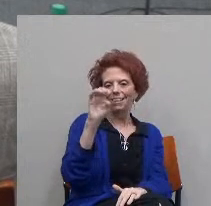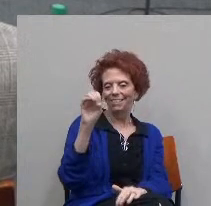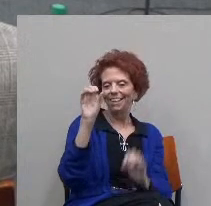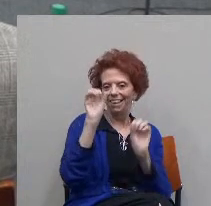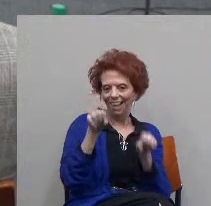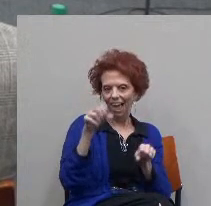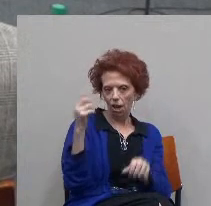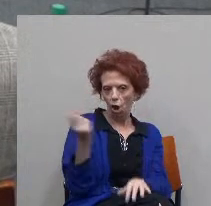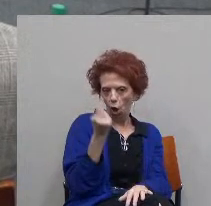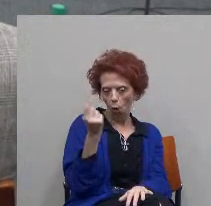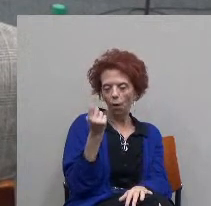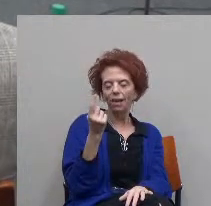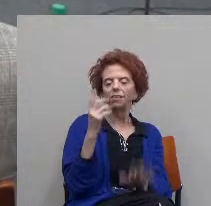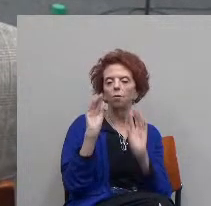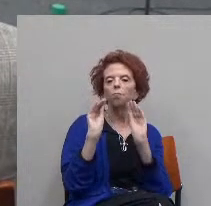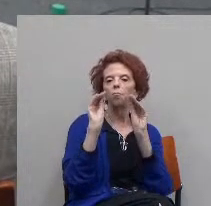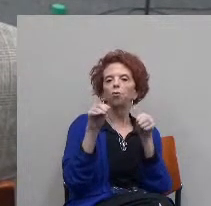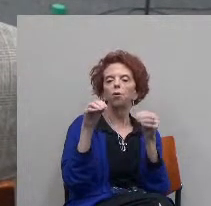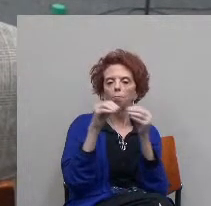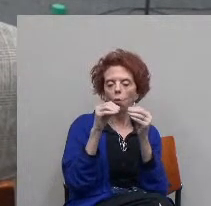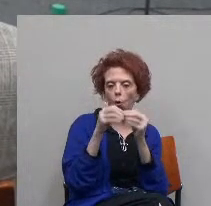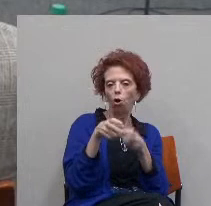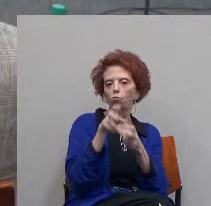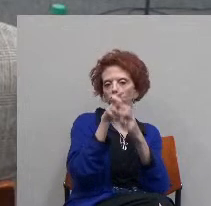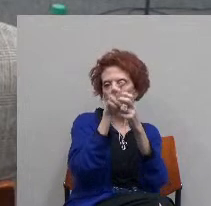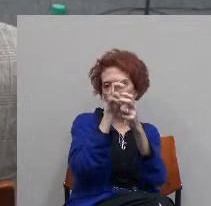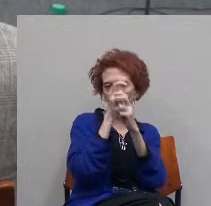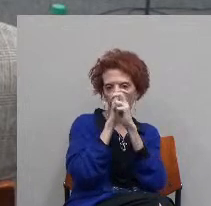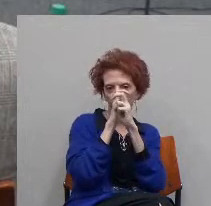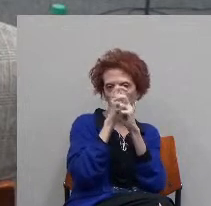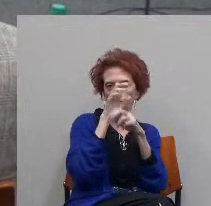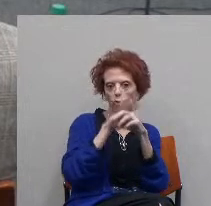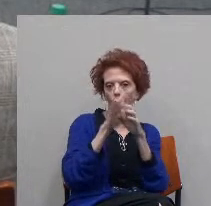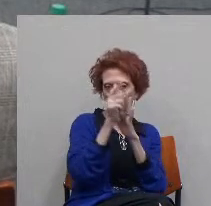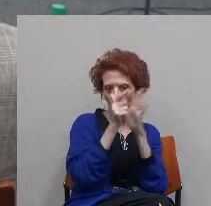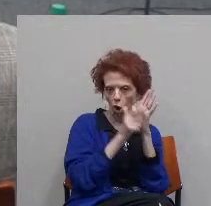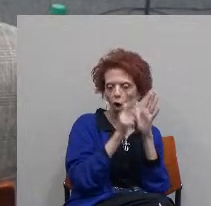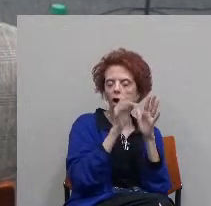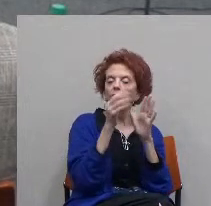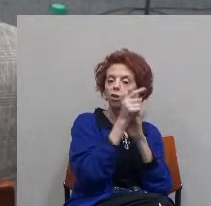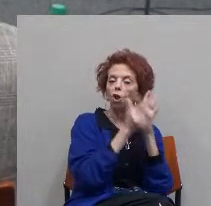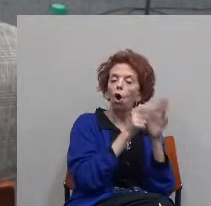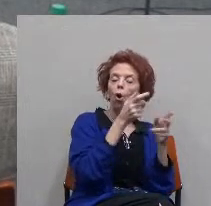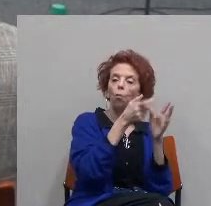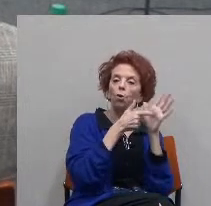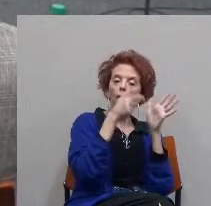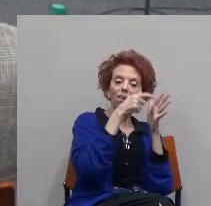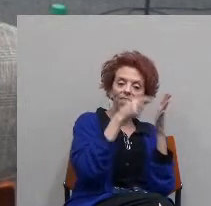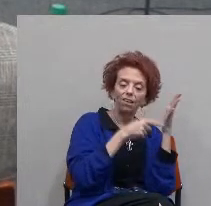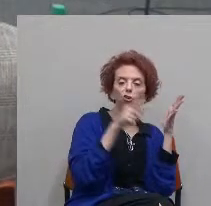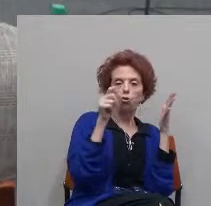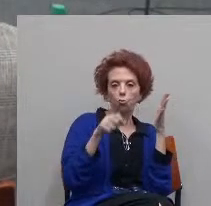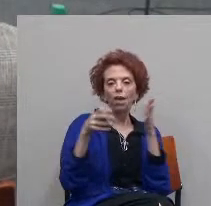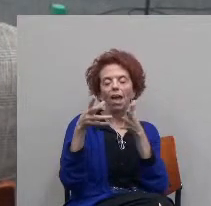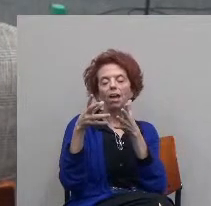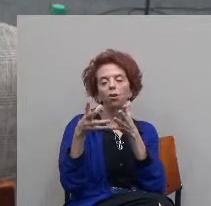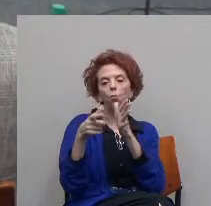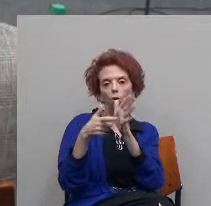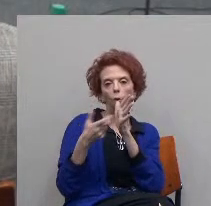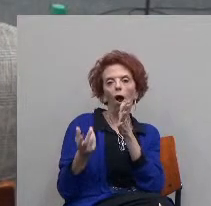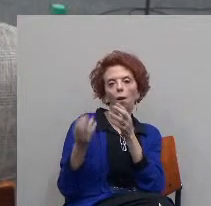like I mentioned earlier, put even more restrictions on top of the law. So if the law requires these things, you can require within